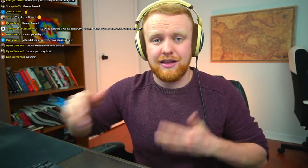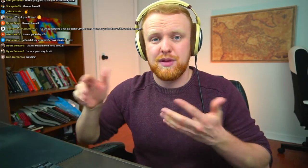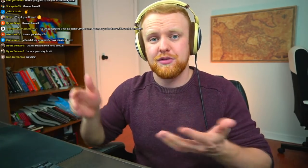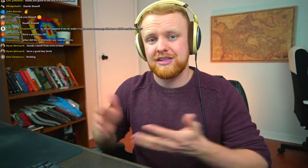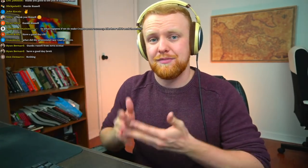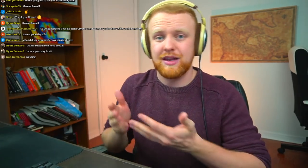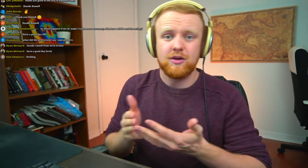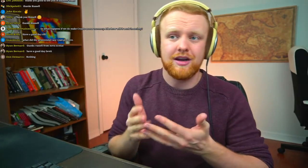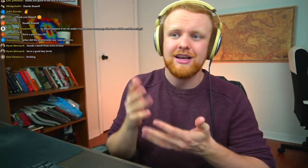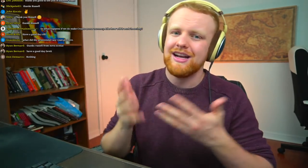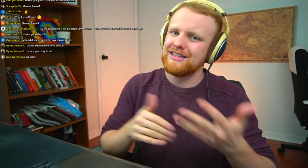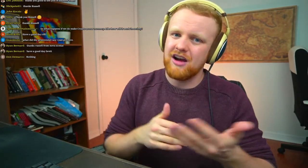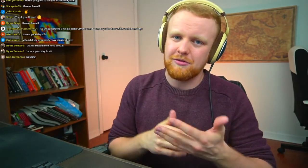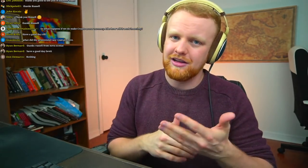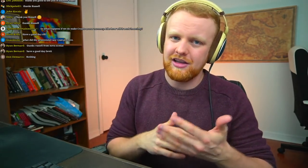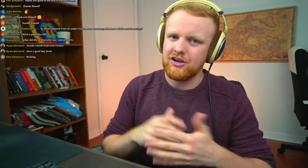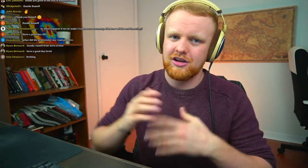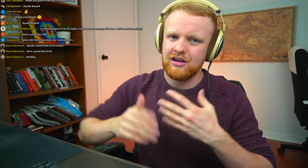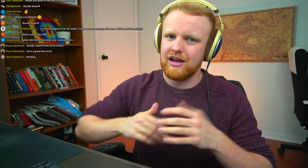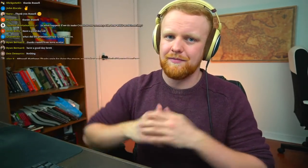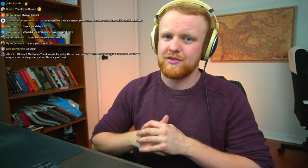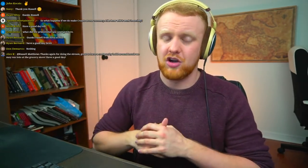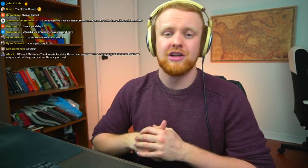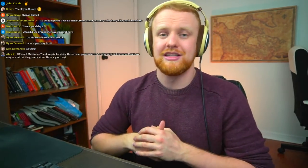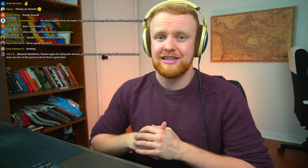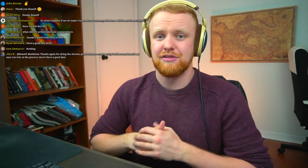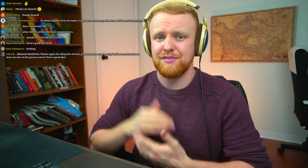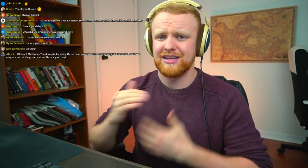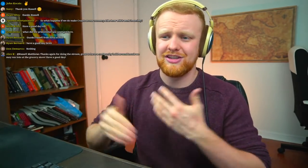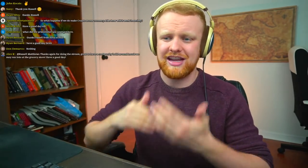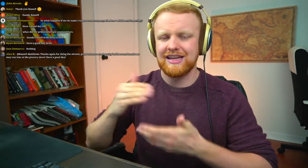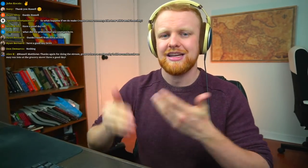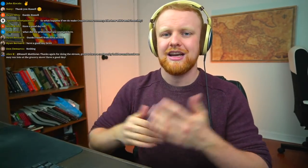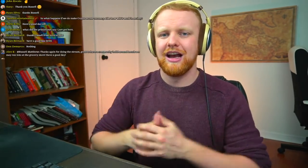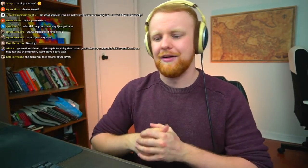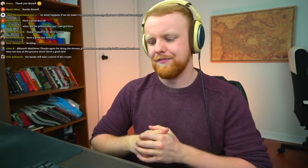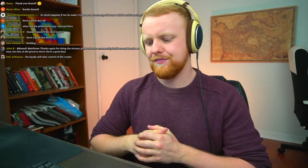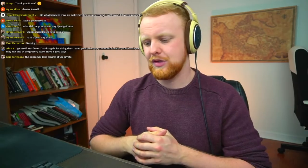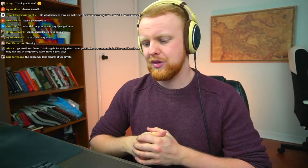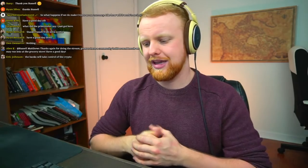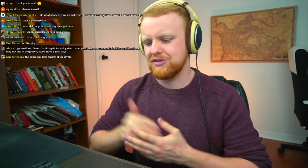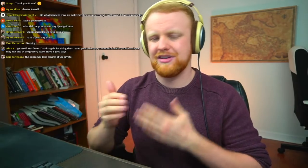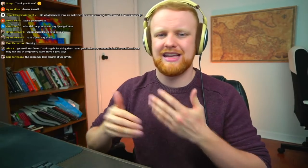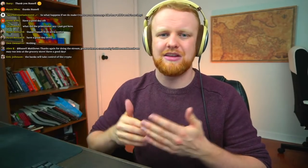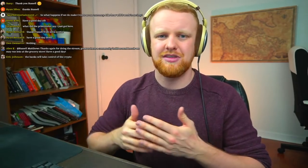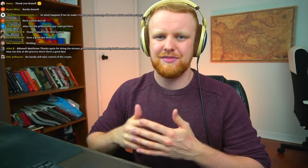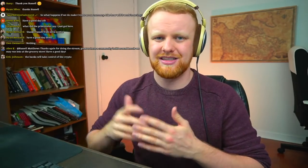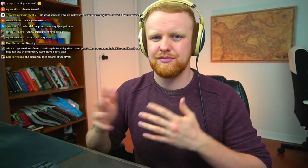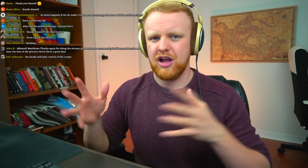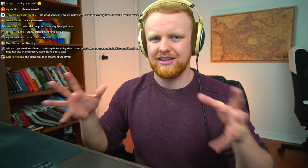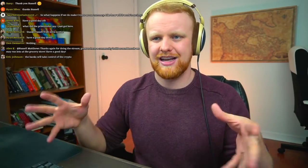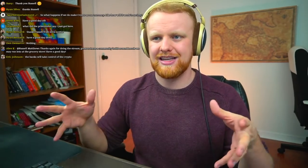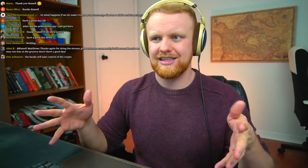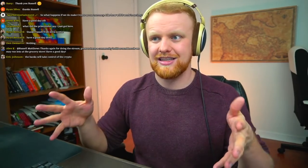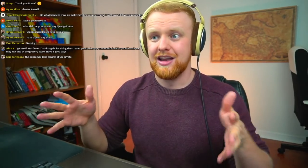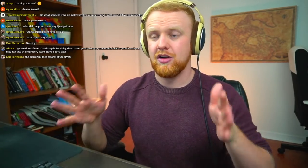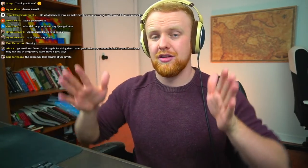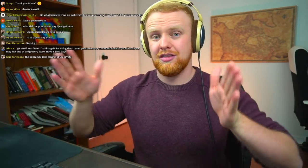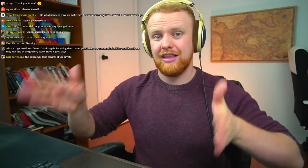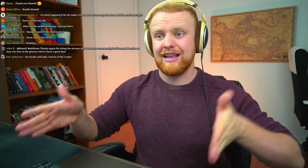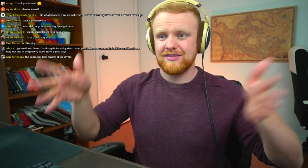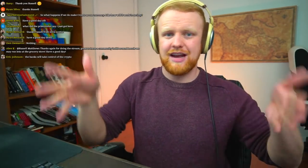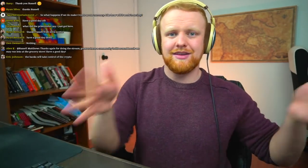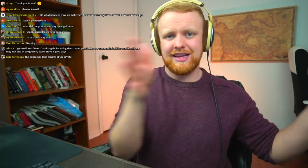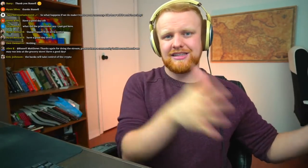right now. Like, people are saying Bitcoin, it's not really a good currency, right? Because you can't transact with it because the block size is, or